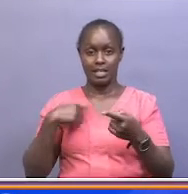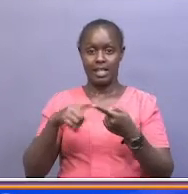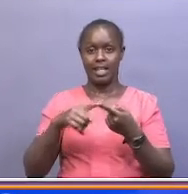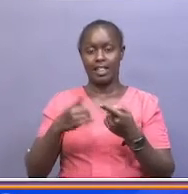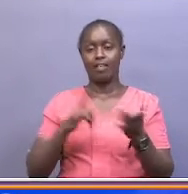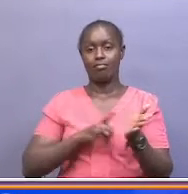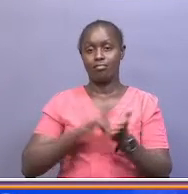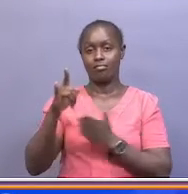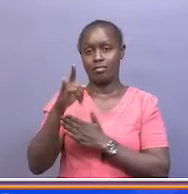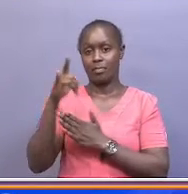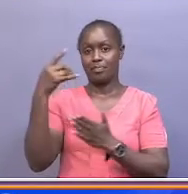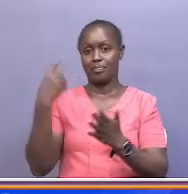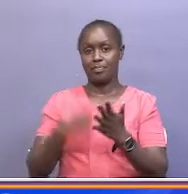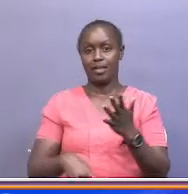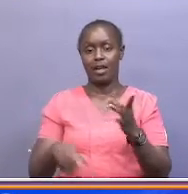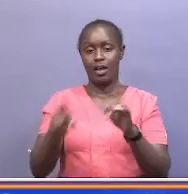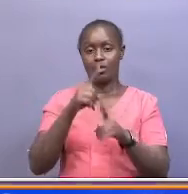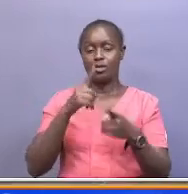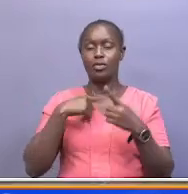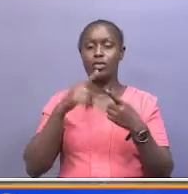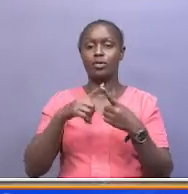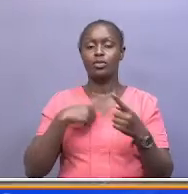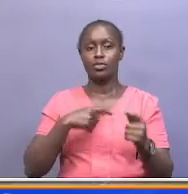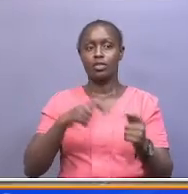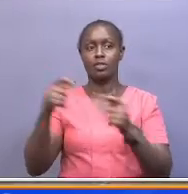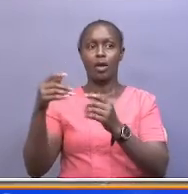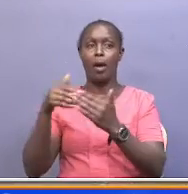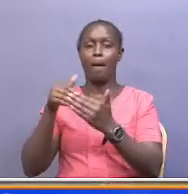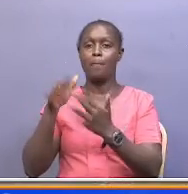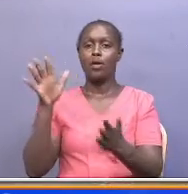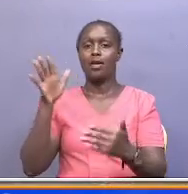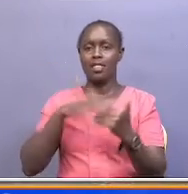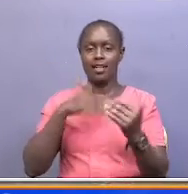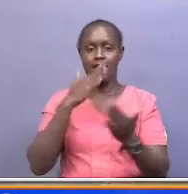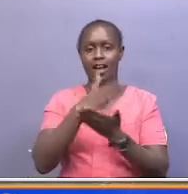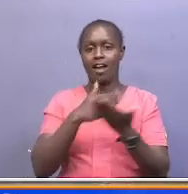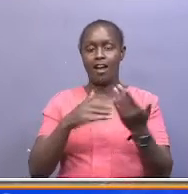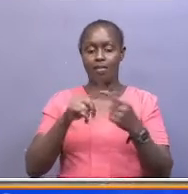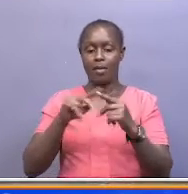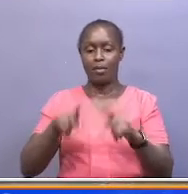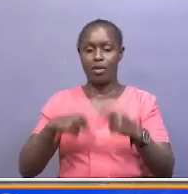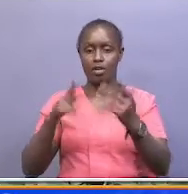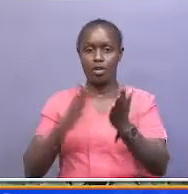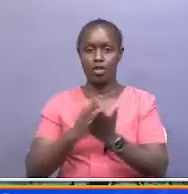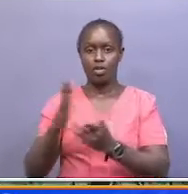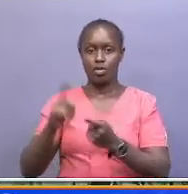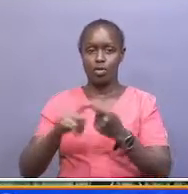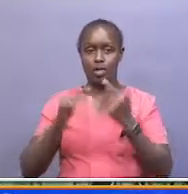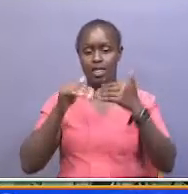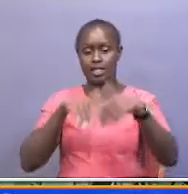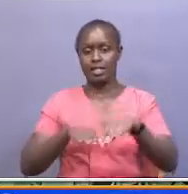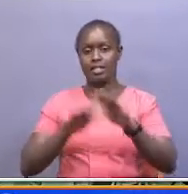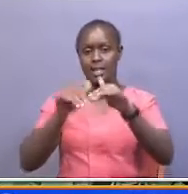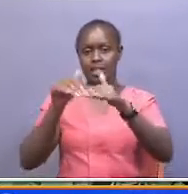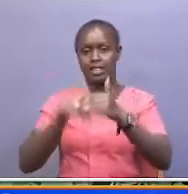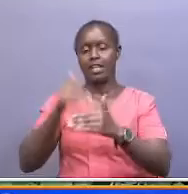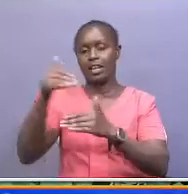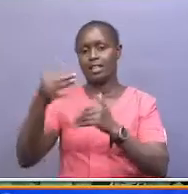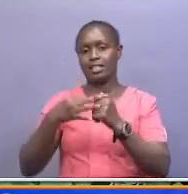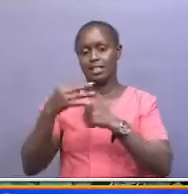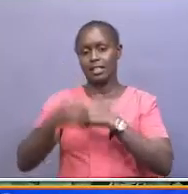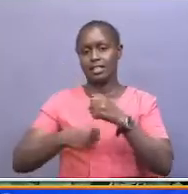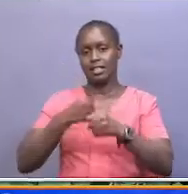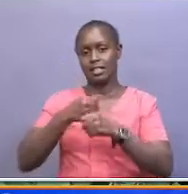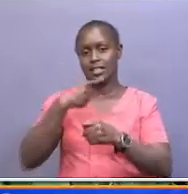Through the program, the council targets to transport more than half of their produce through the sea in the next 8 years, terming the venture